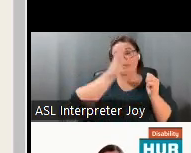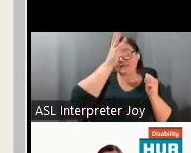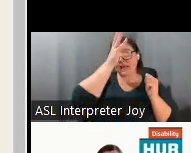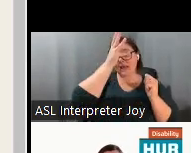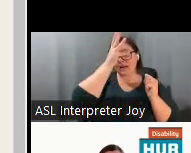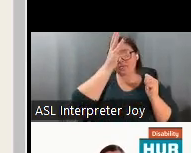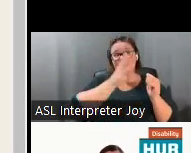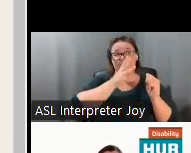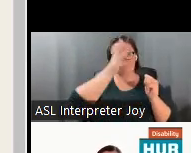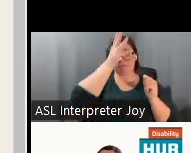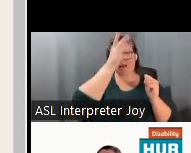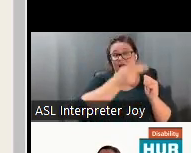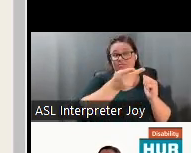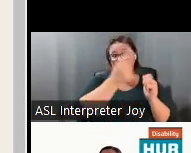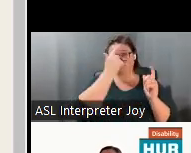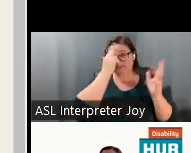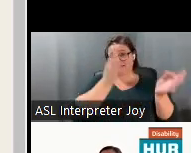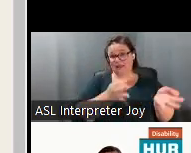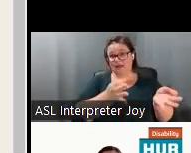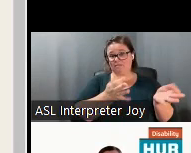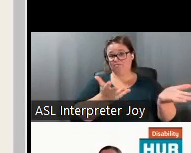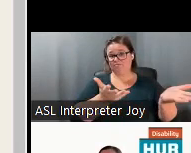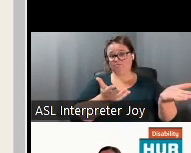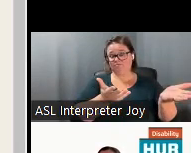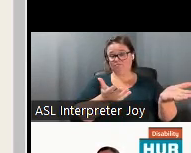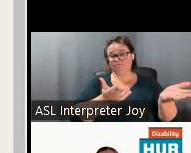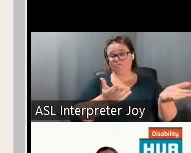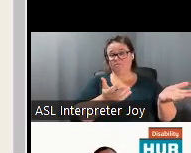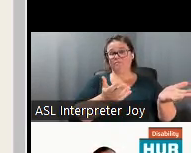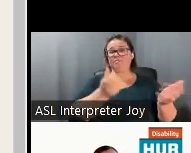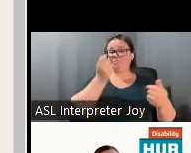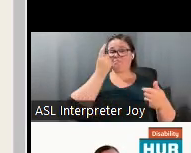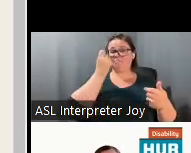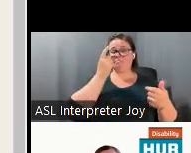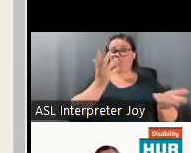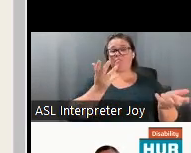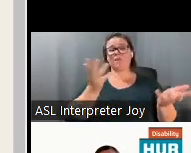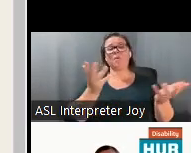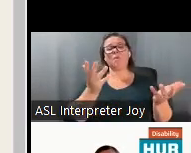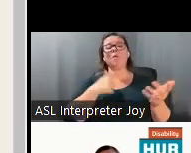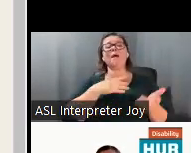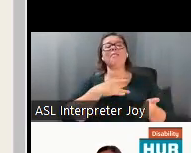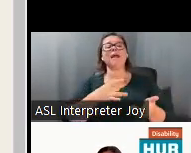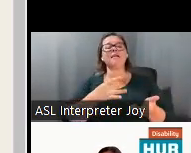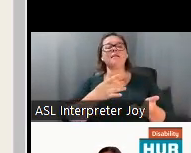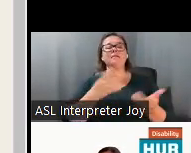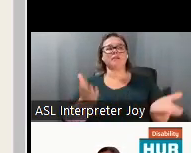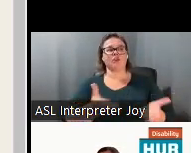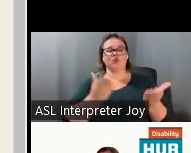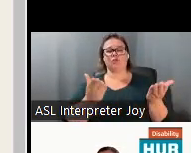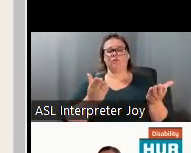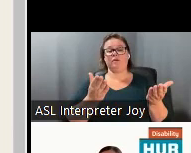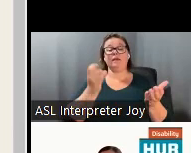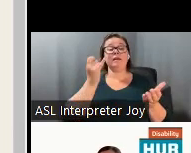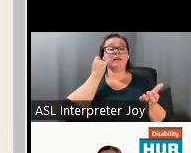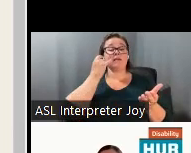mom and dad have chosen it, um, understandably. And what do I like about it? What if I get